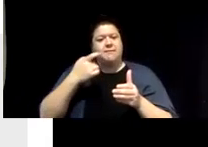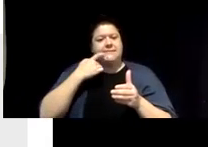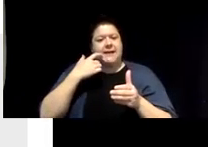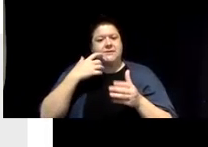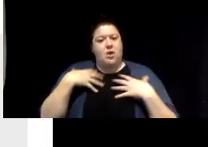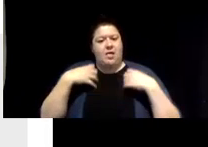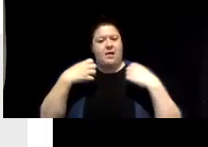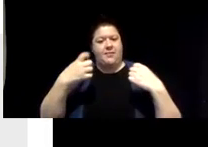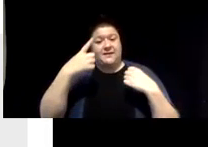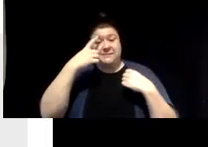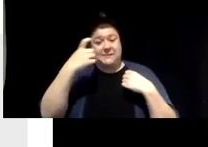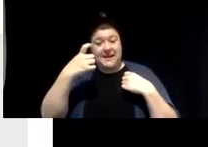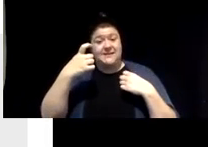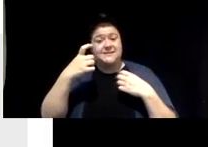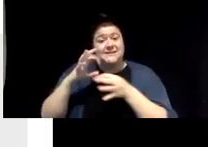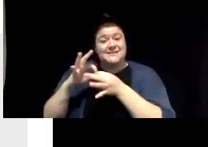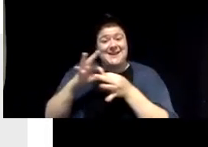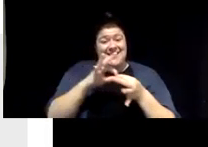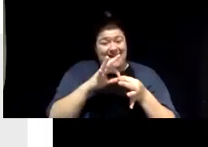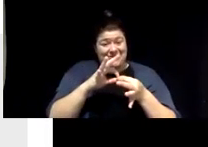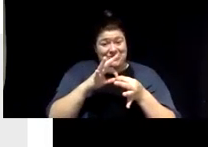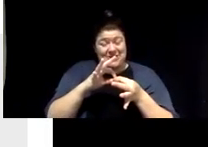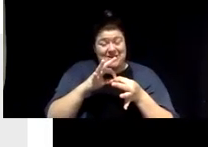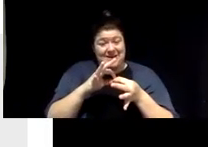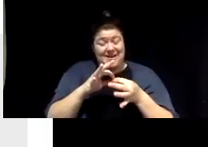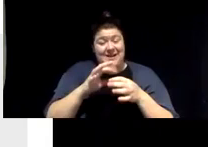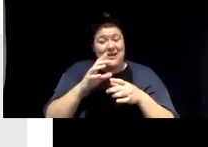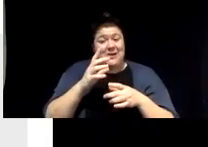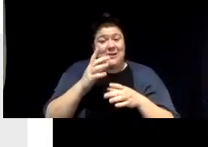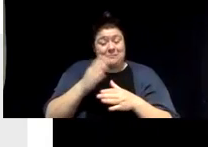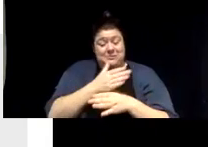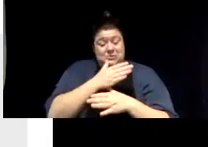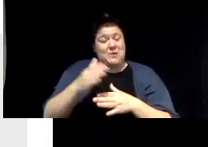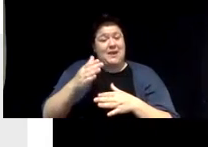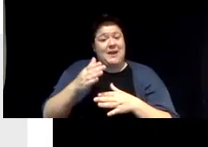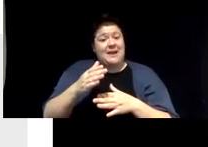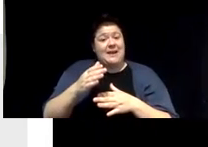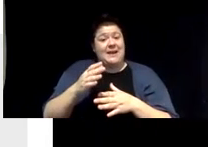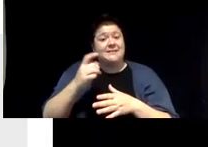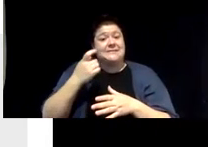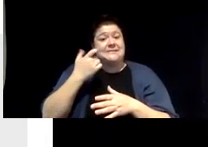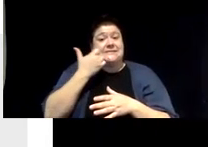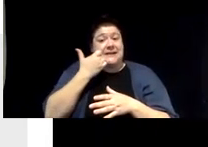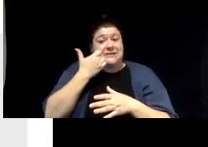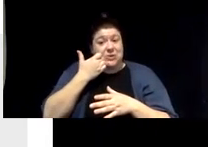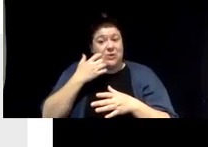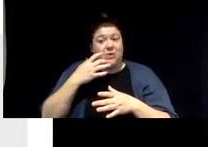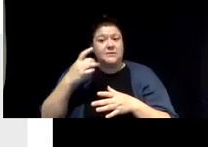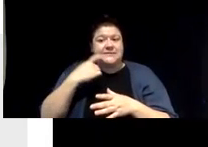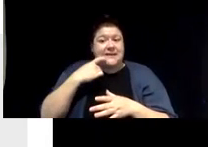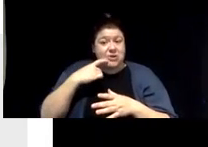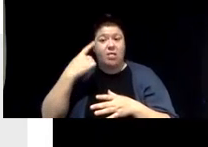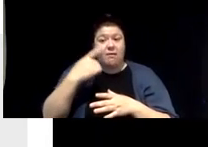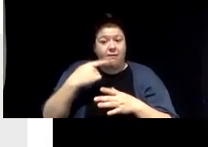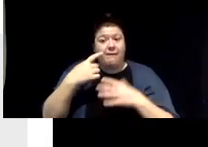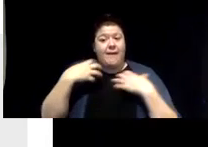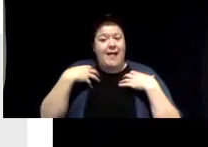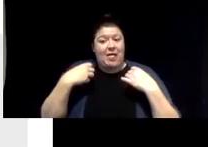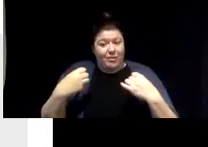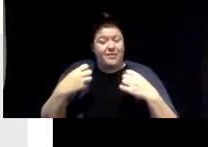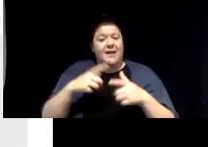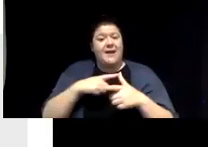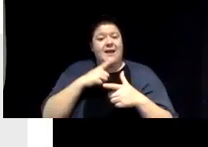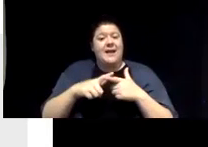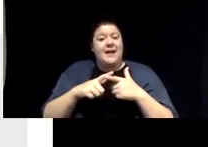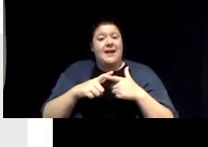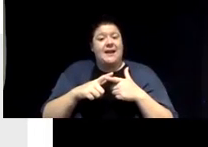of there is a correlation between dental health and your overall health. It can affect endocarditis, which is an